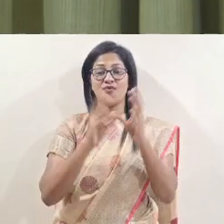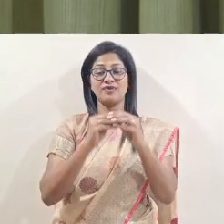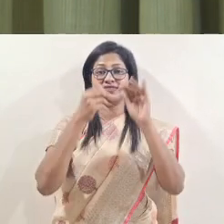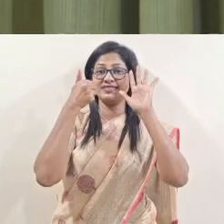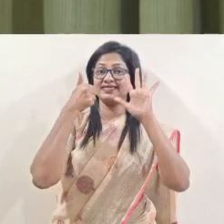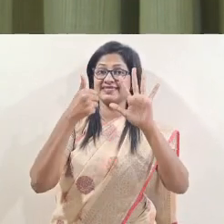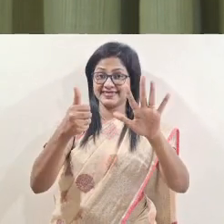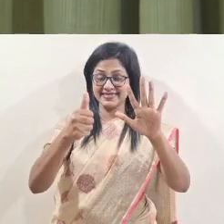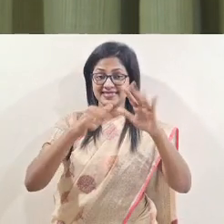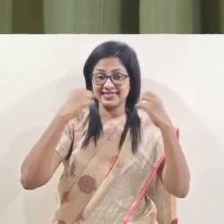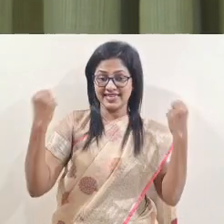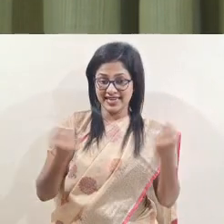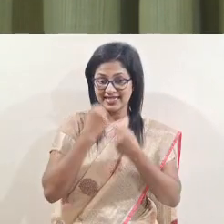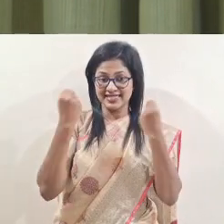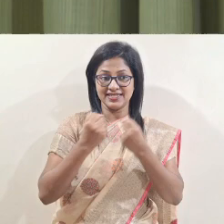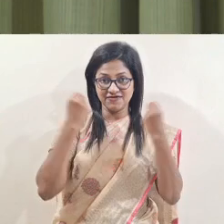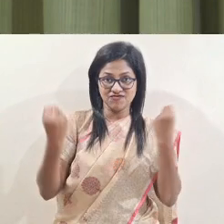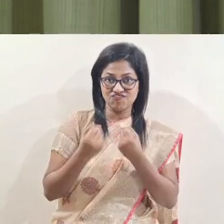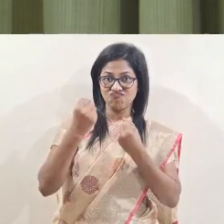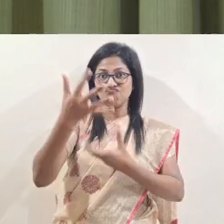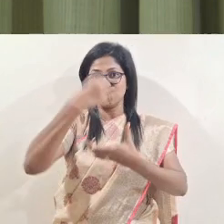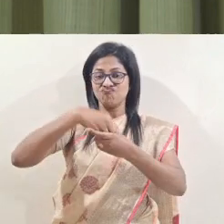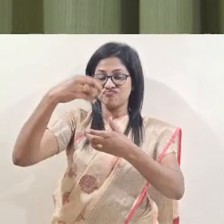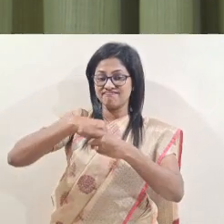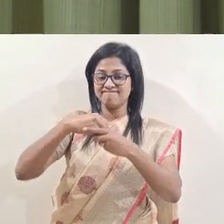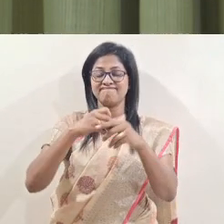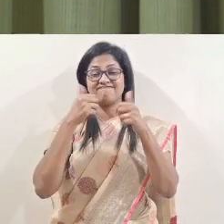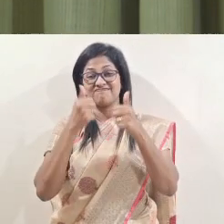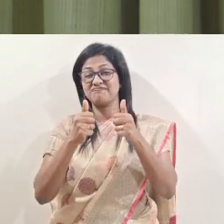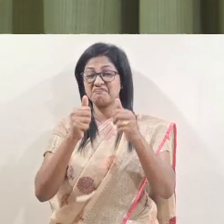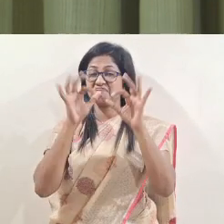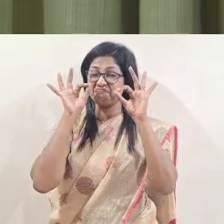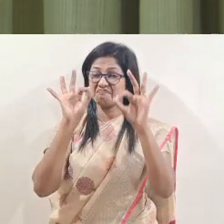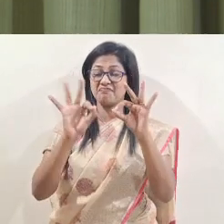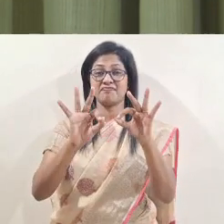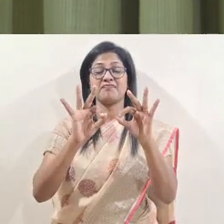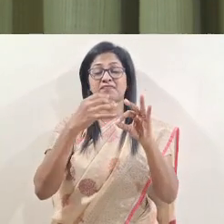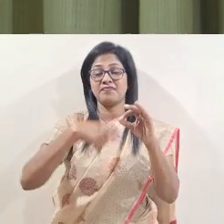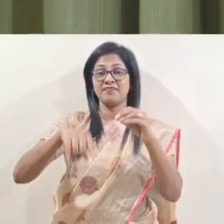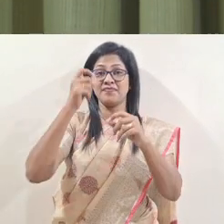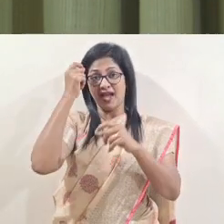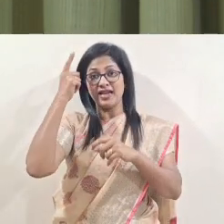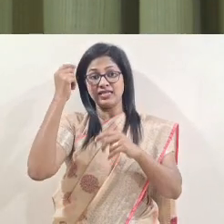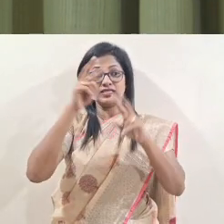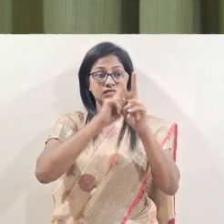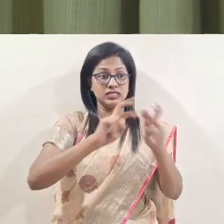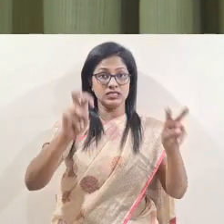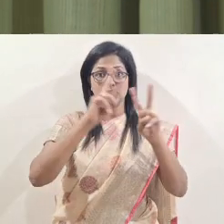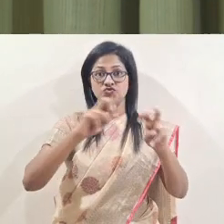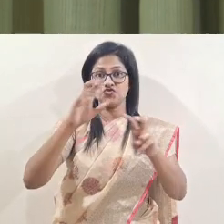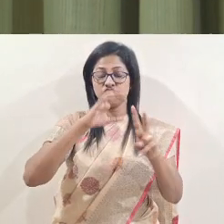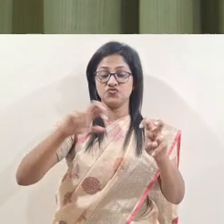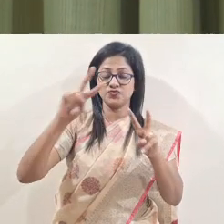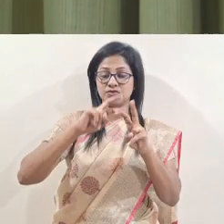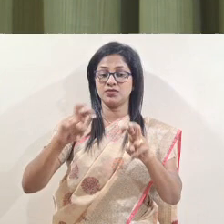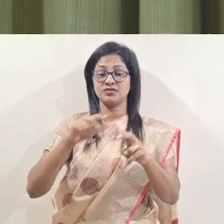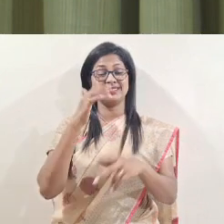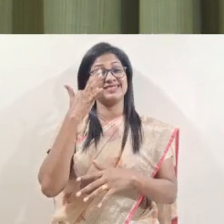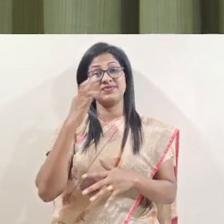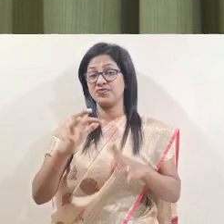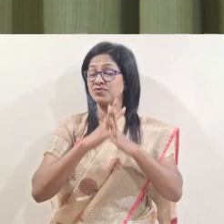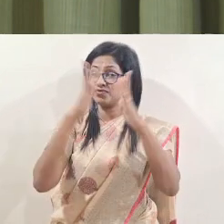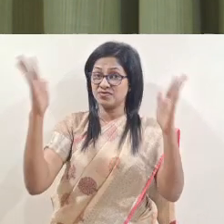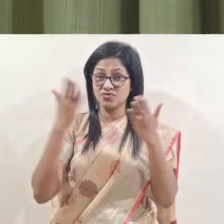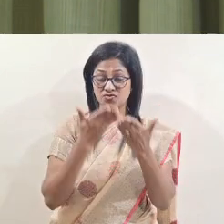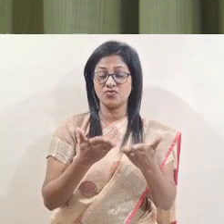actively participated with a great understanding of research component, which is very, very important, because